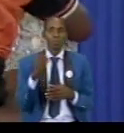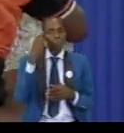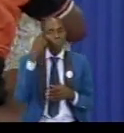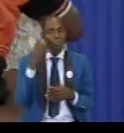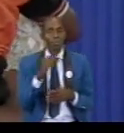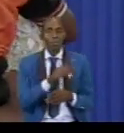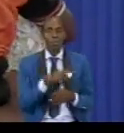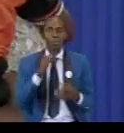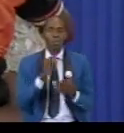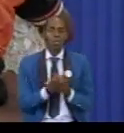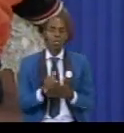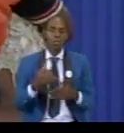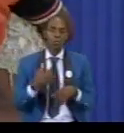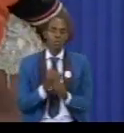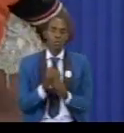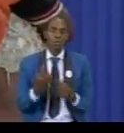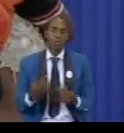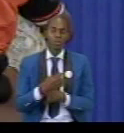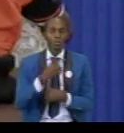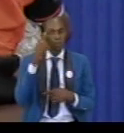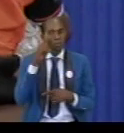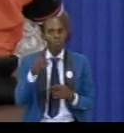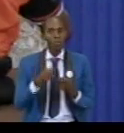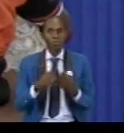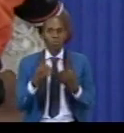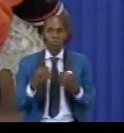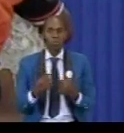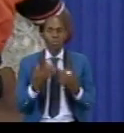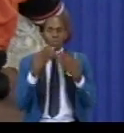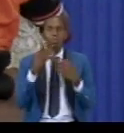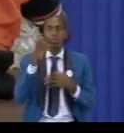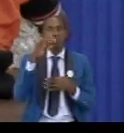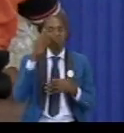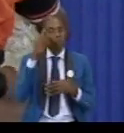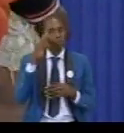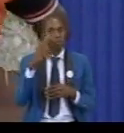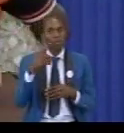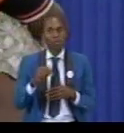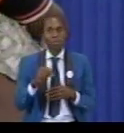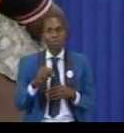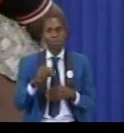oni ti mo wa si pagoyin. Mo dupe lori omo mi. Ninu nigbati mo